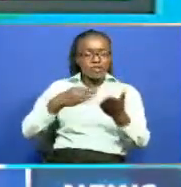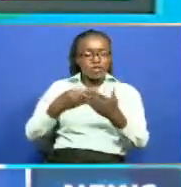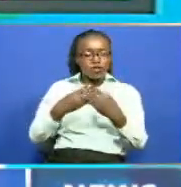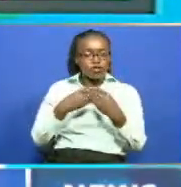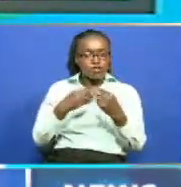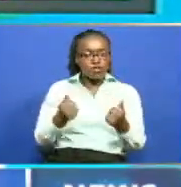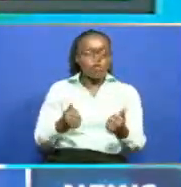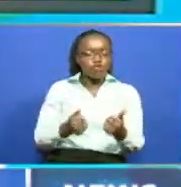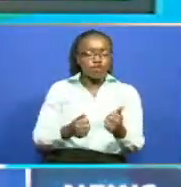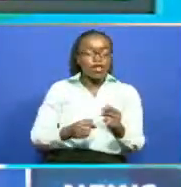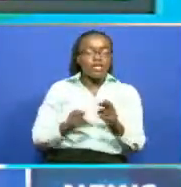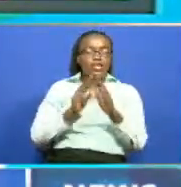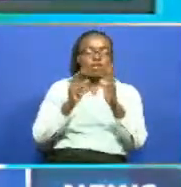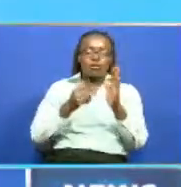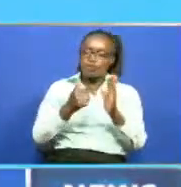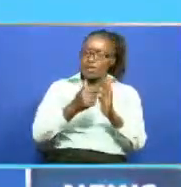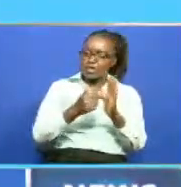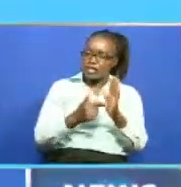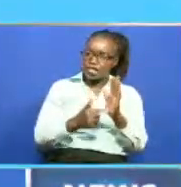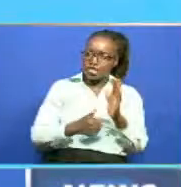Kevin Washira with the details.